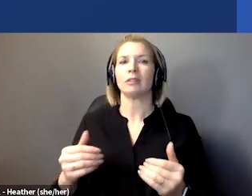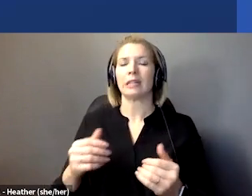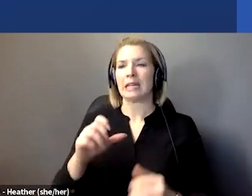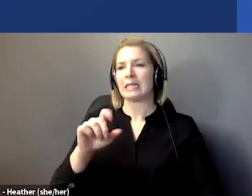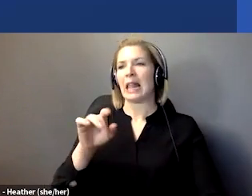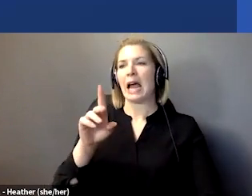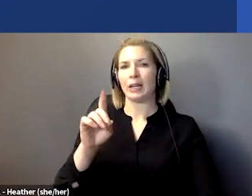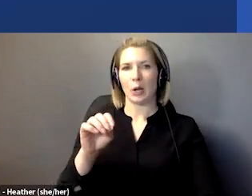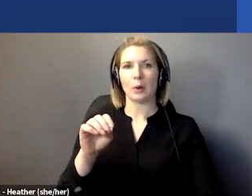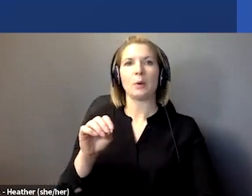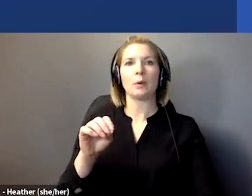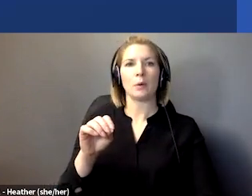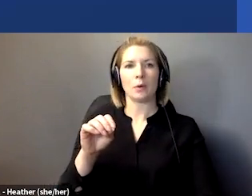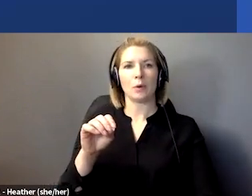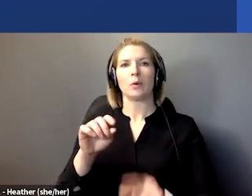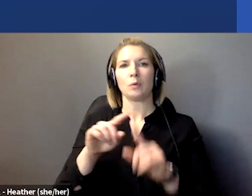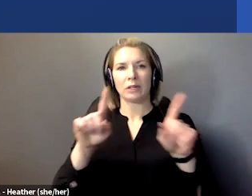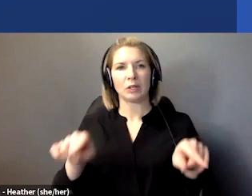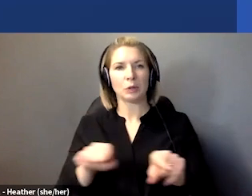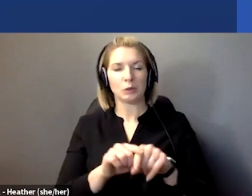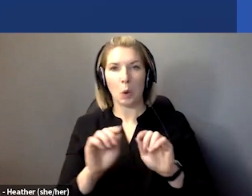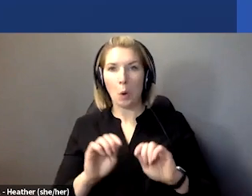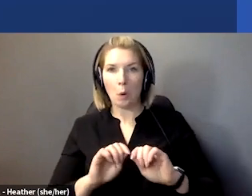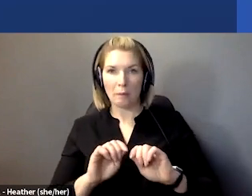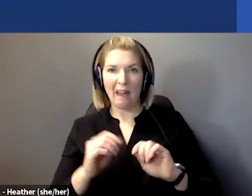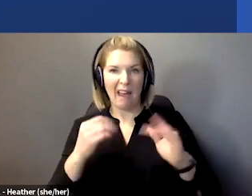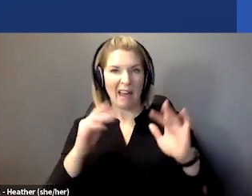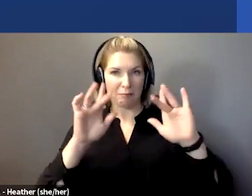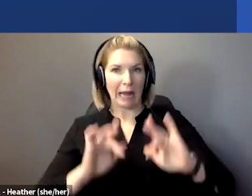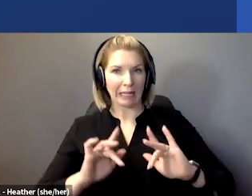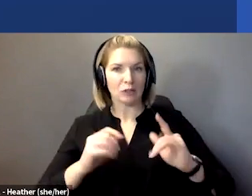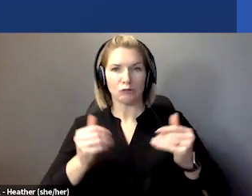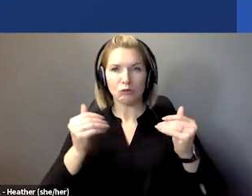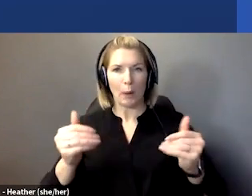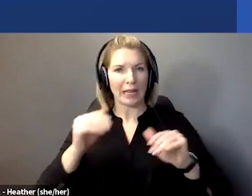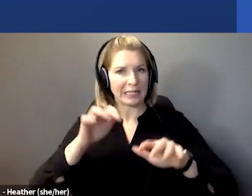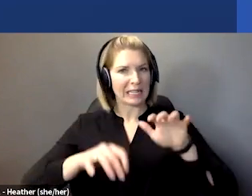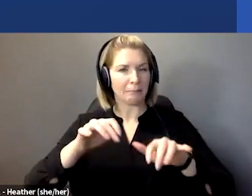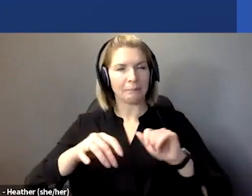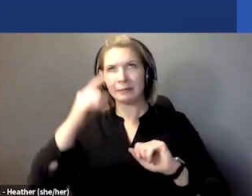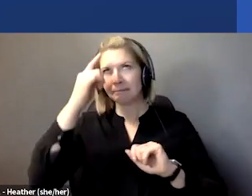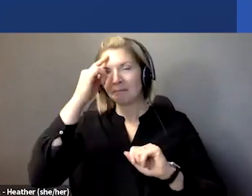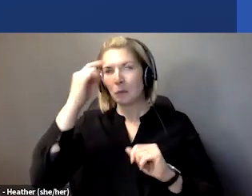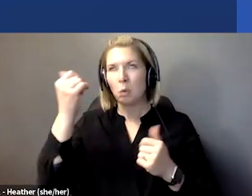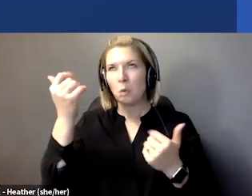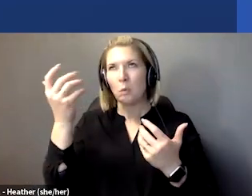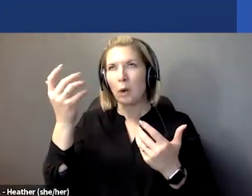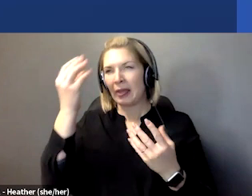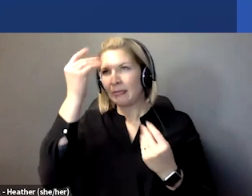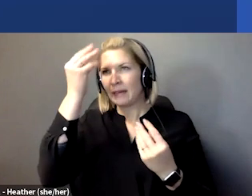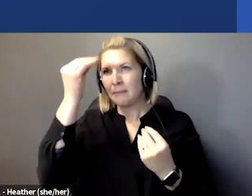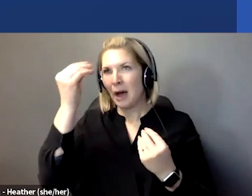box. Feel free to maybe type in some of your insights, like what popped into your mind as you were voting? What were some of the key factors that you thought were